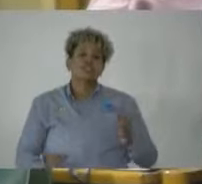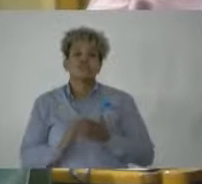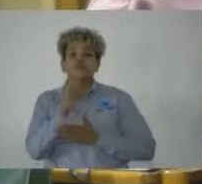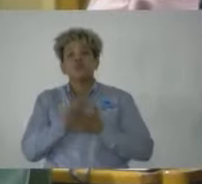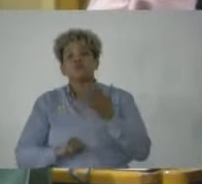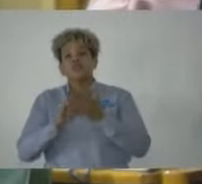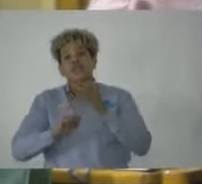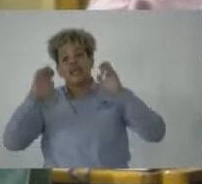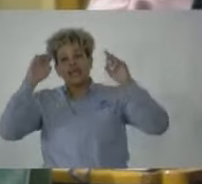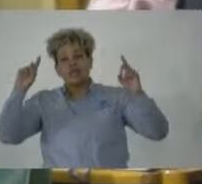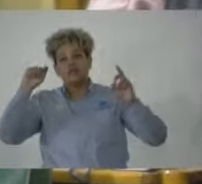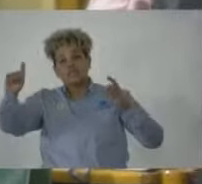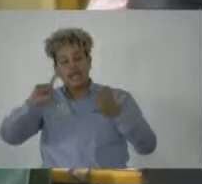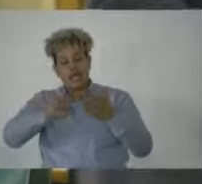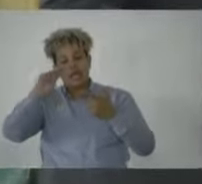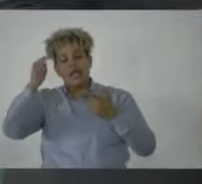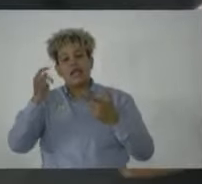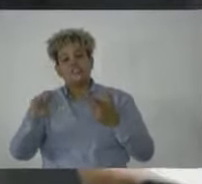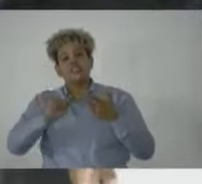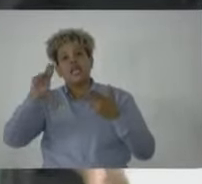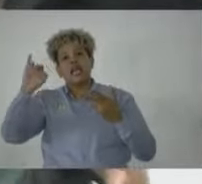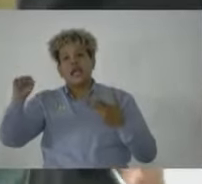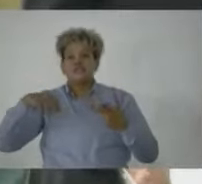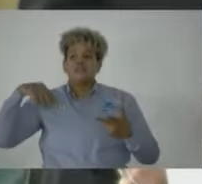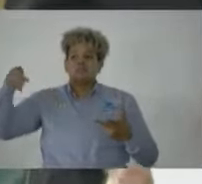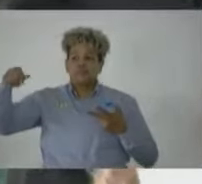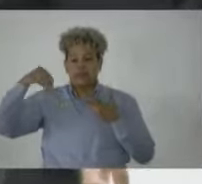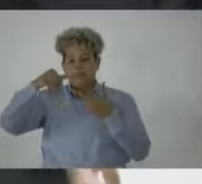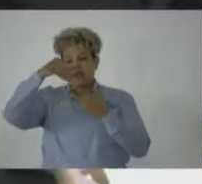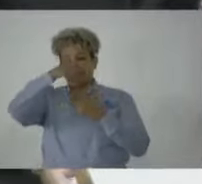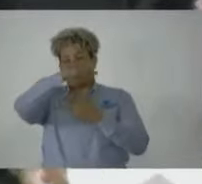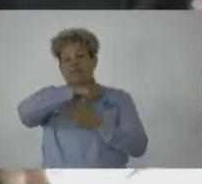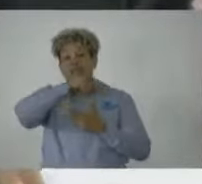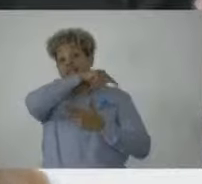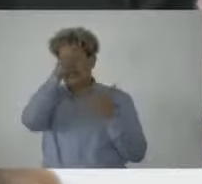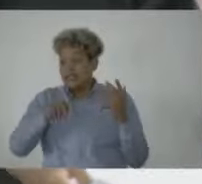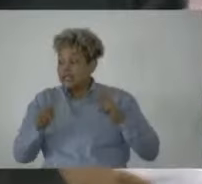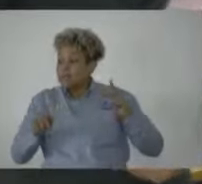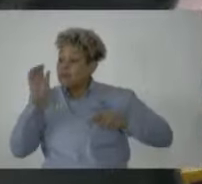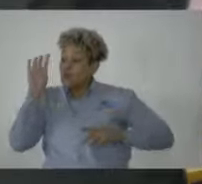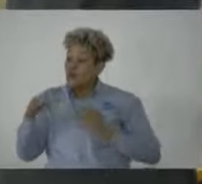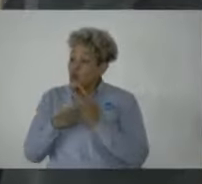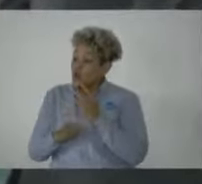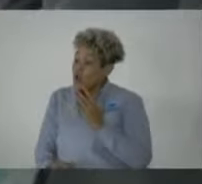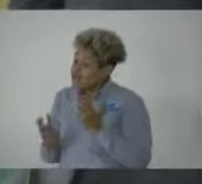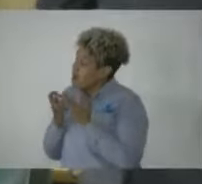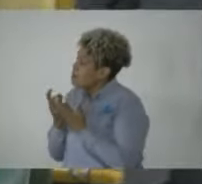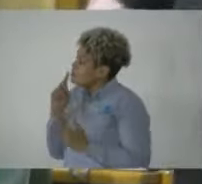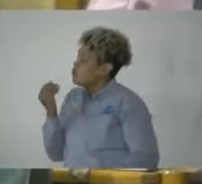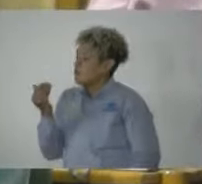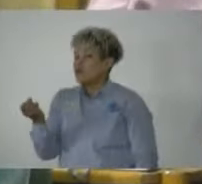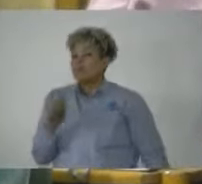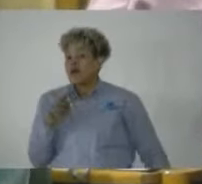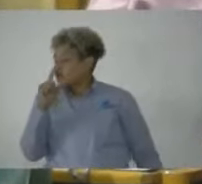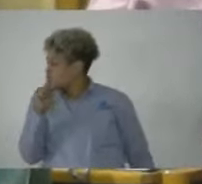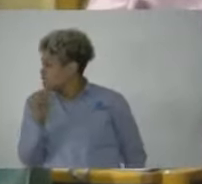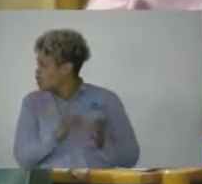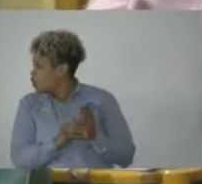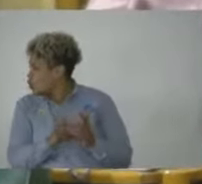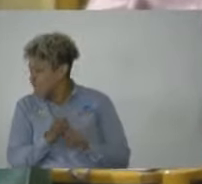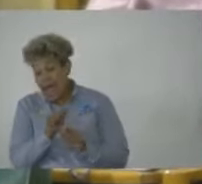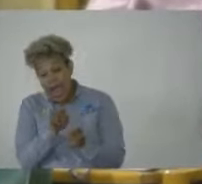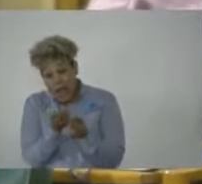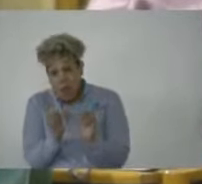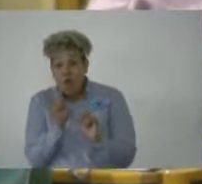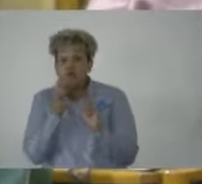deductions of education tax, NHT, and NIS. These are the persons who will qualify for the reverse income tax credit and anyone